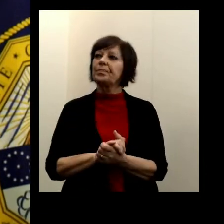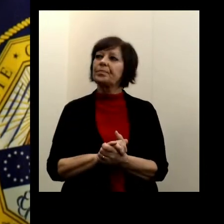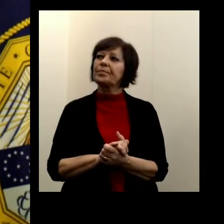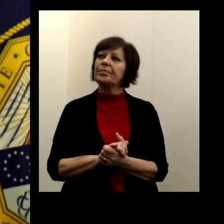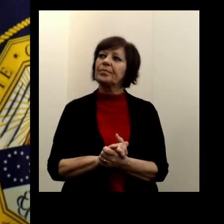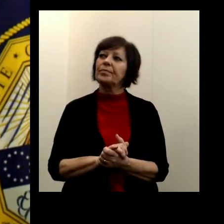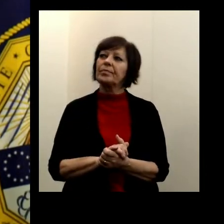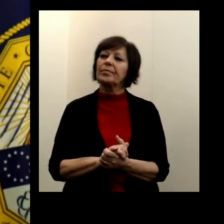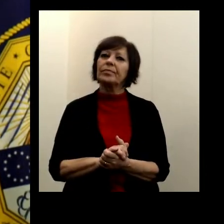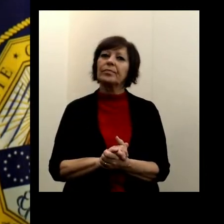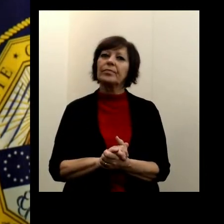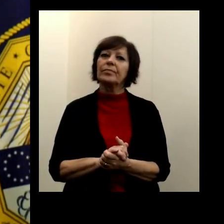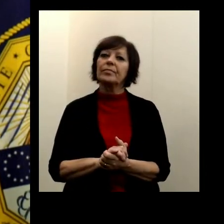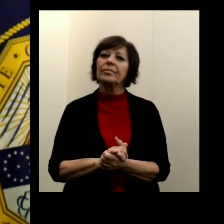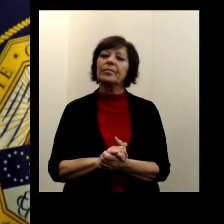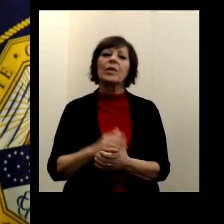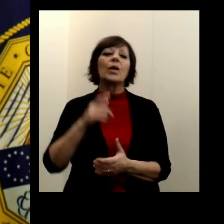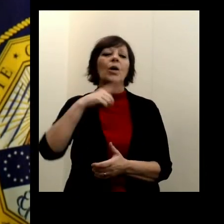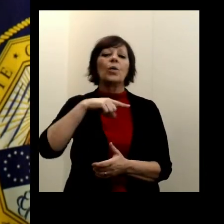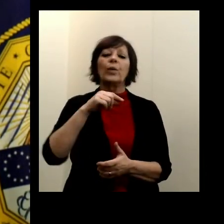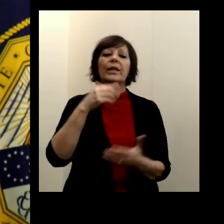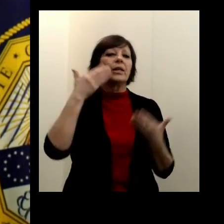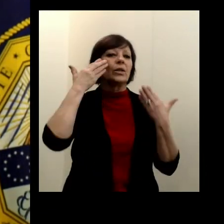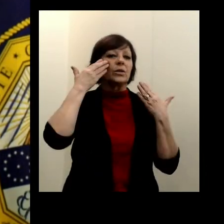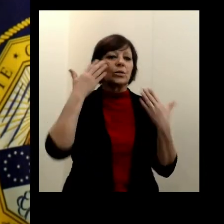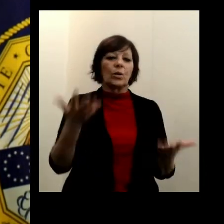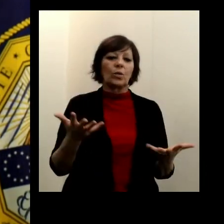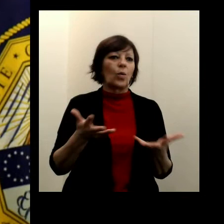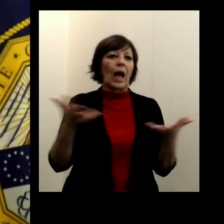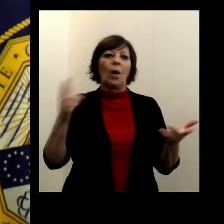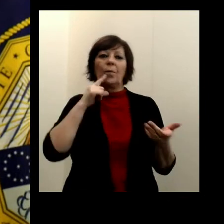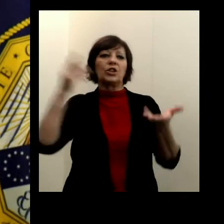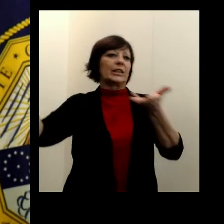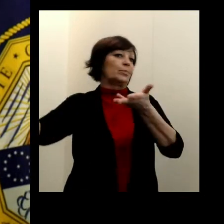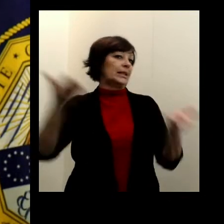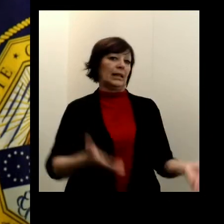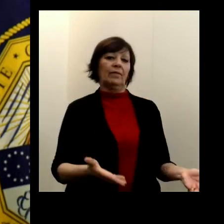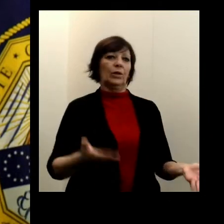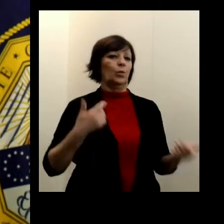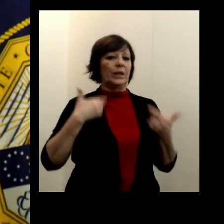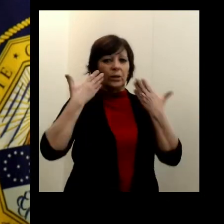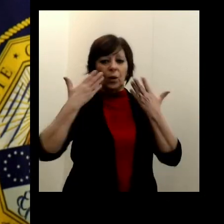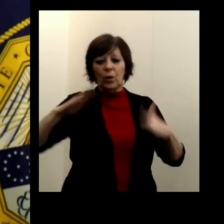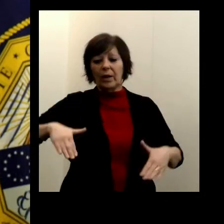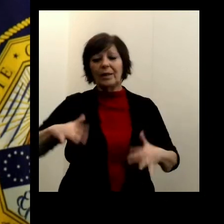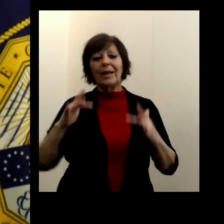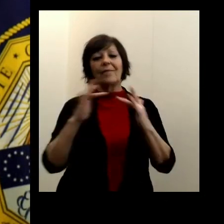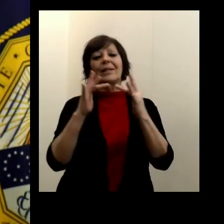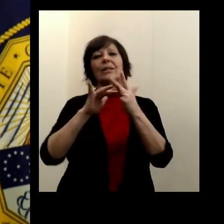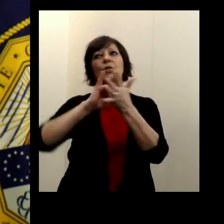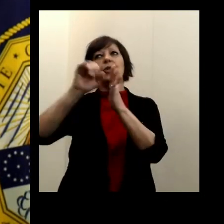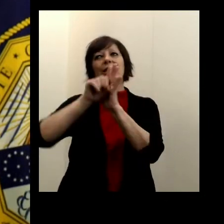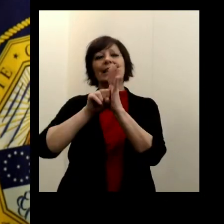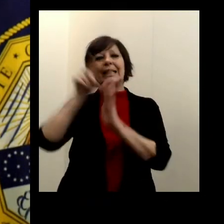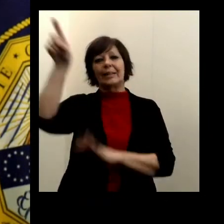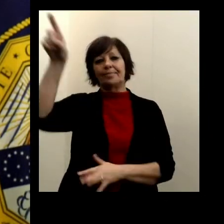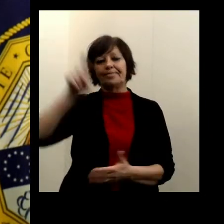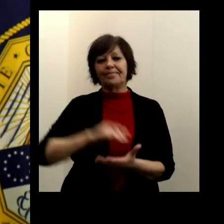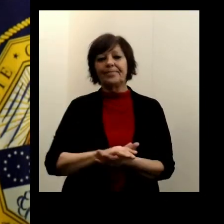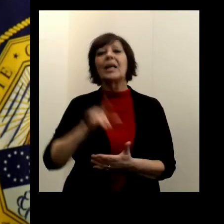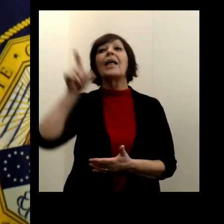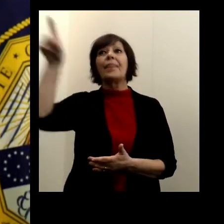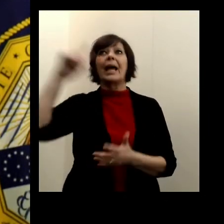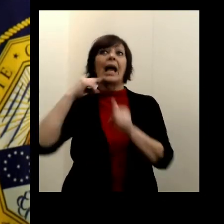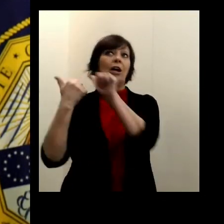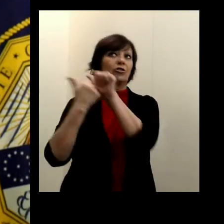facilities? We do not even know how much vaccine has been delivered to our region. You'd have to contact New York State for that information. They are